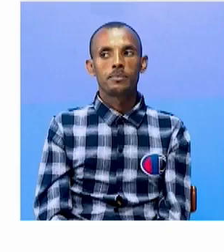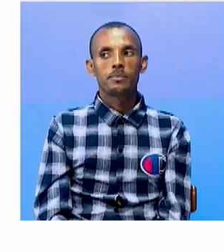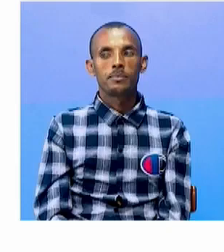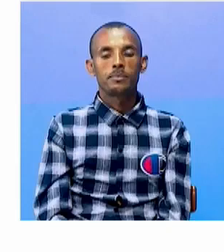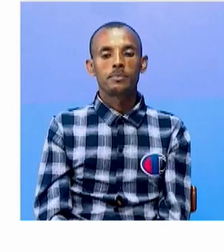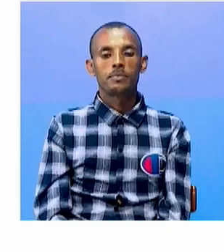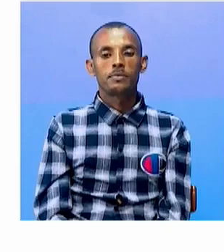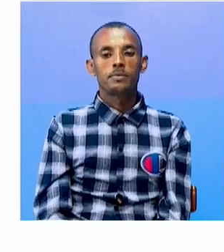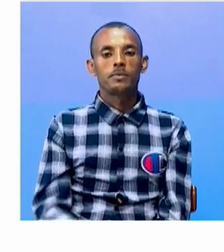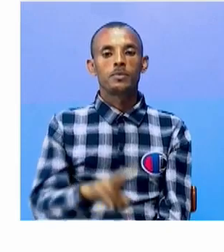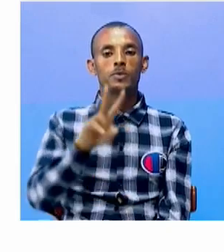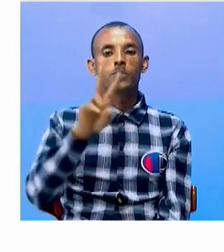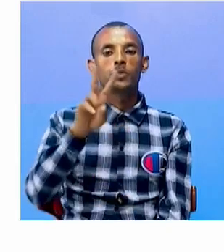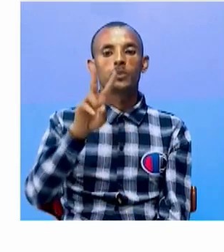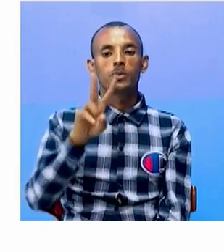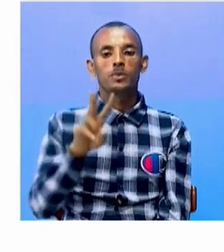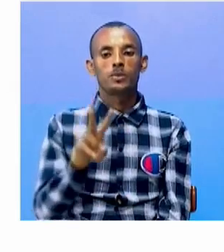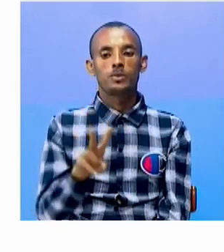2